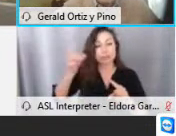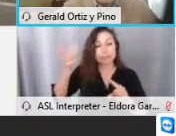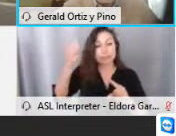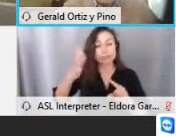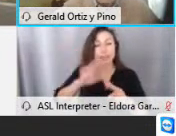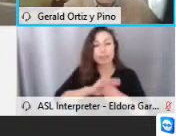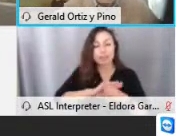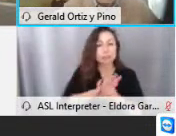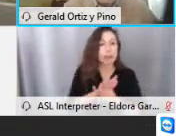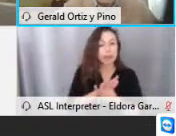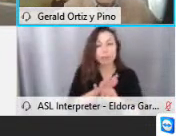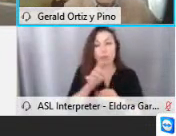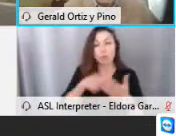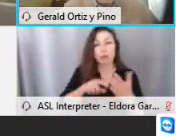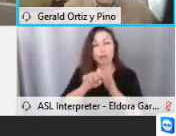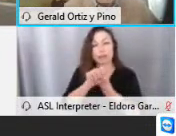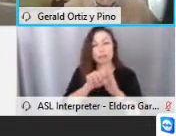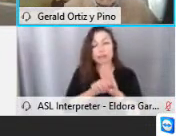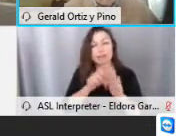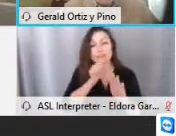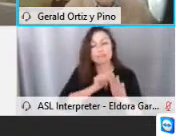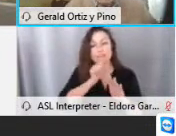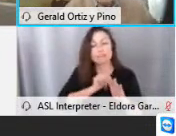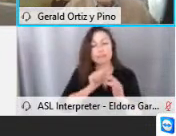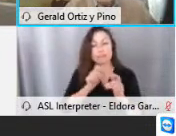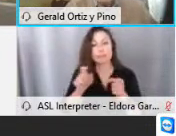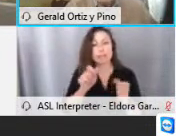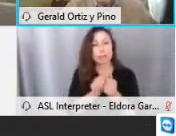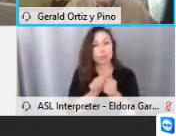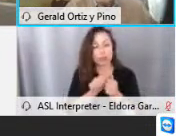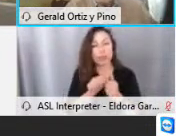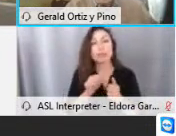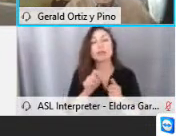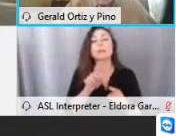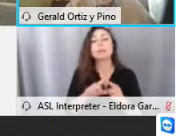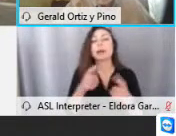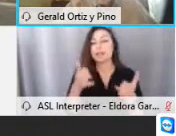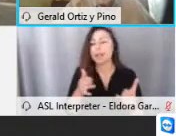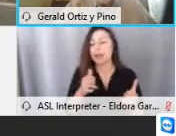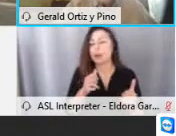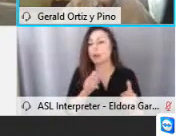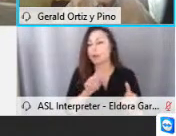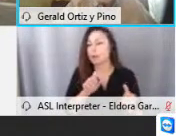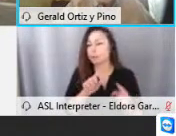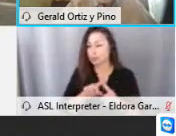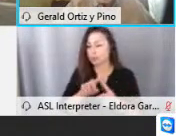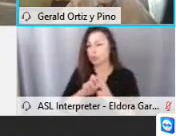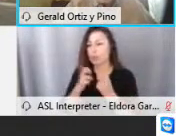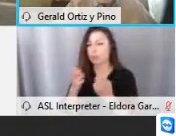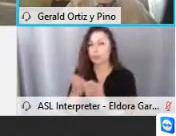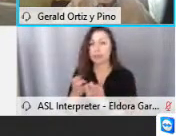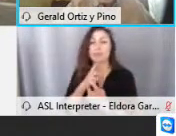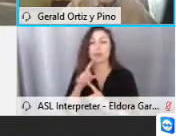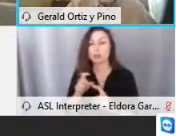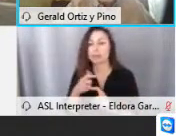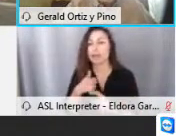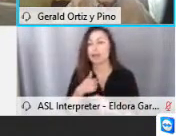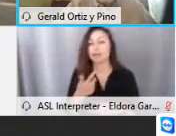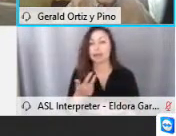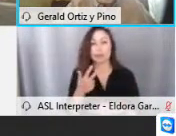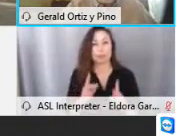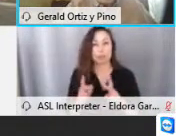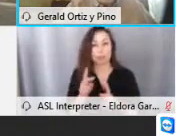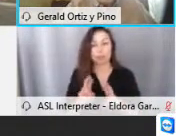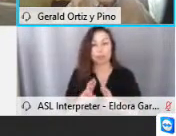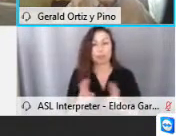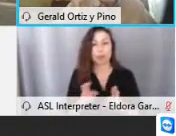catastrophic pandemic that the state is dealing with. So with that, we'll go to the committee for questions, and I've got 3 people lined up for questions